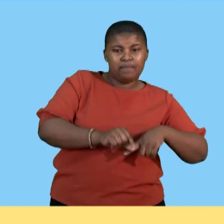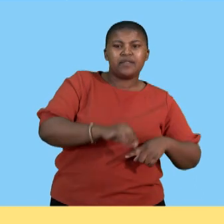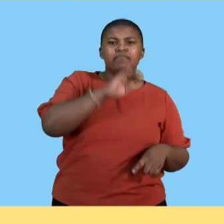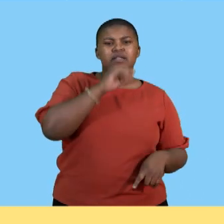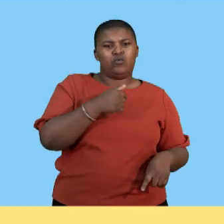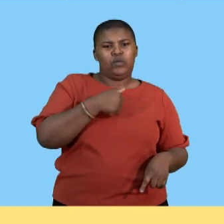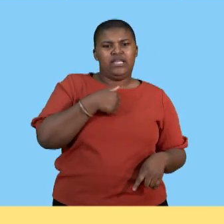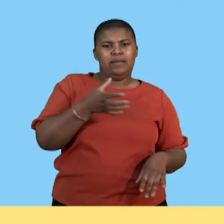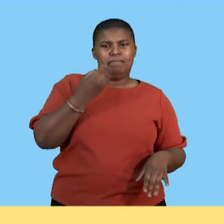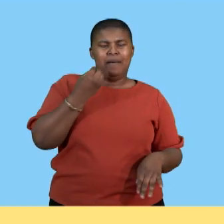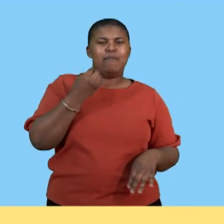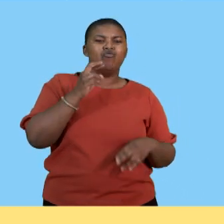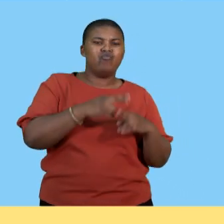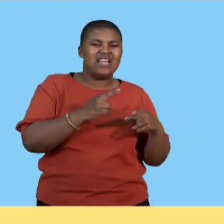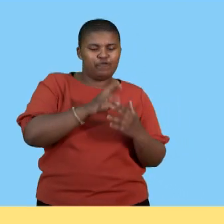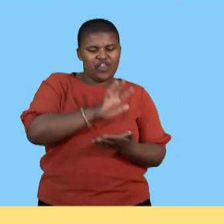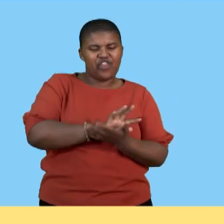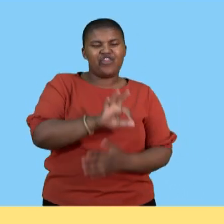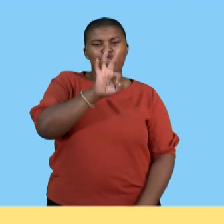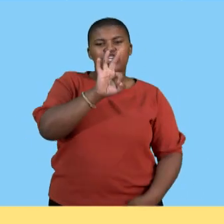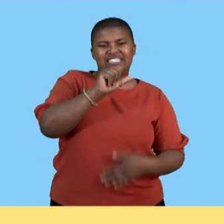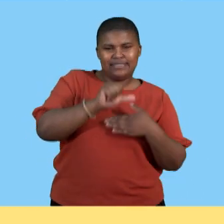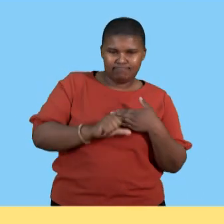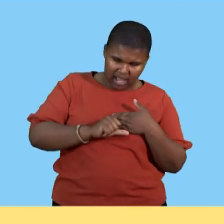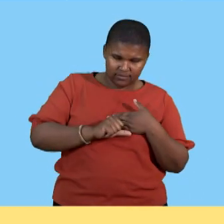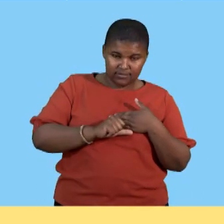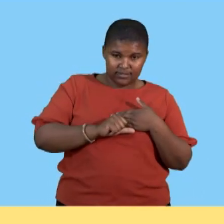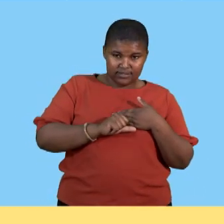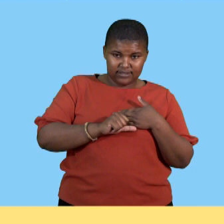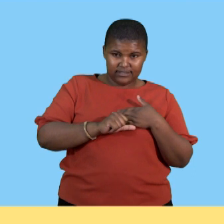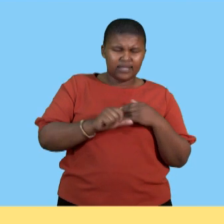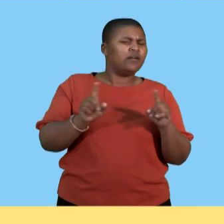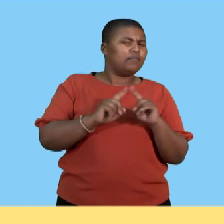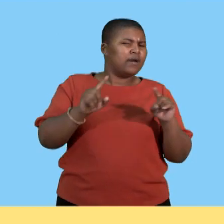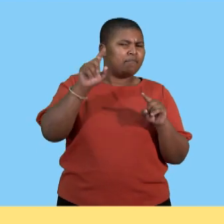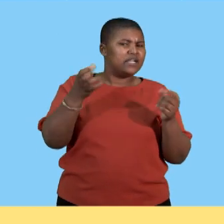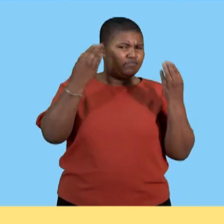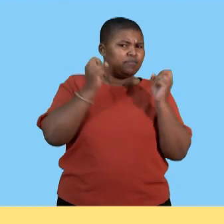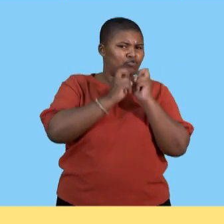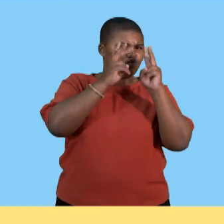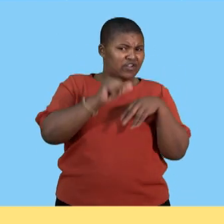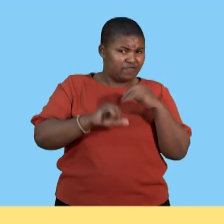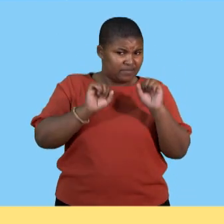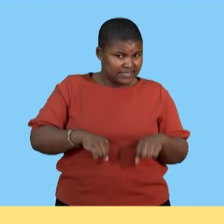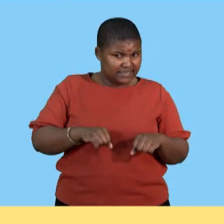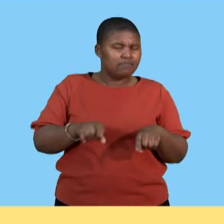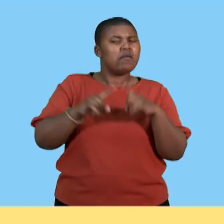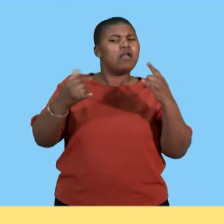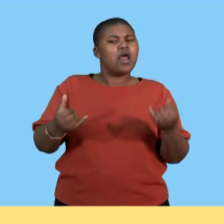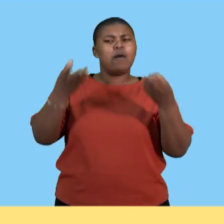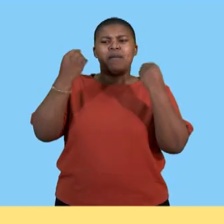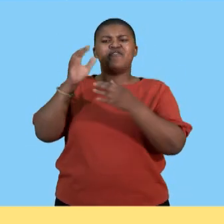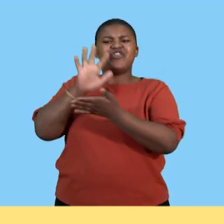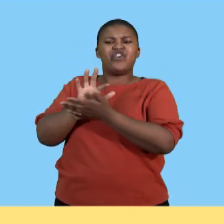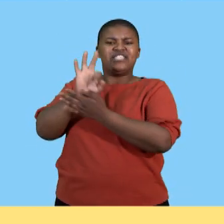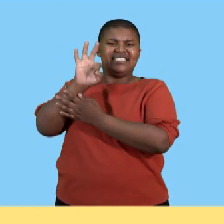have received the rent for 13 months. We have received the rent for 13 months. Yet, we should receive rent for only 12 months.